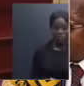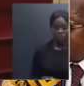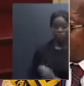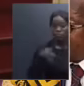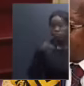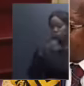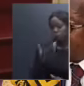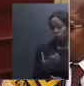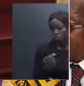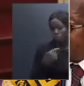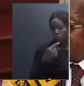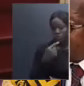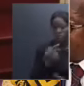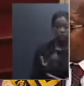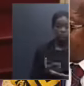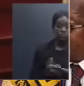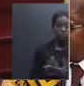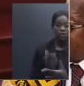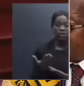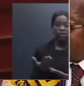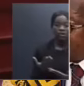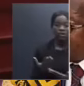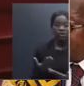out the